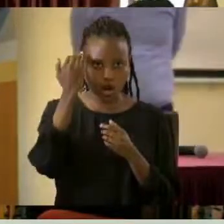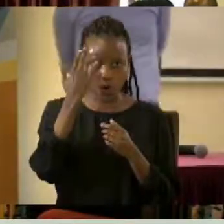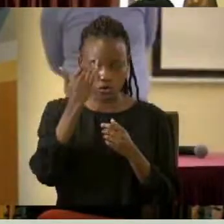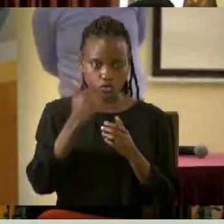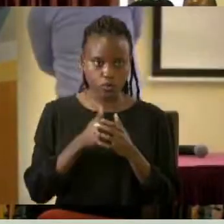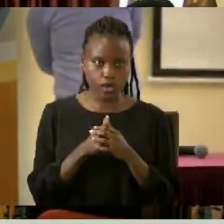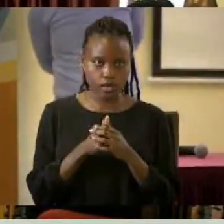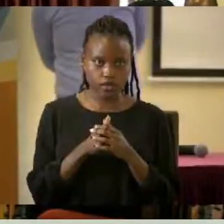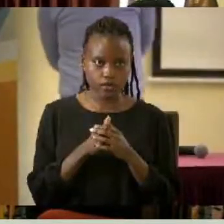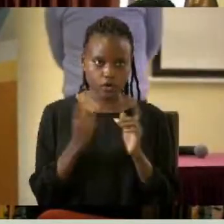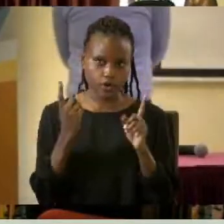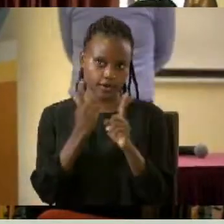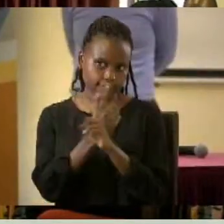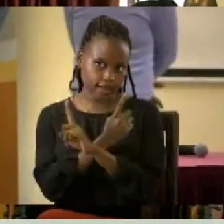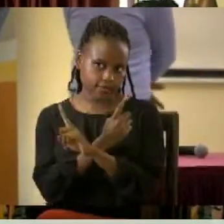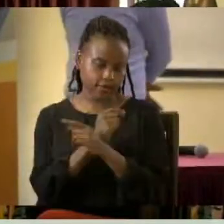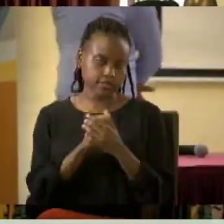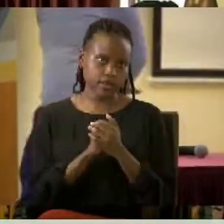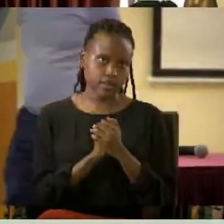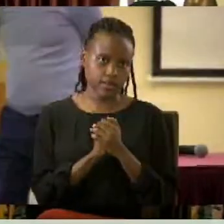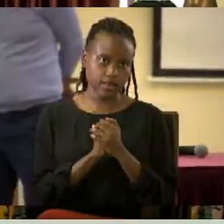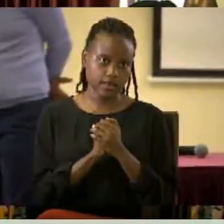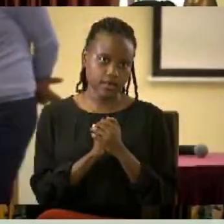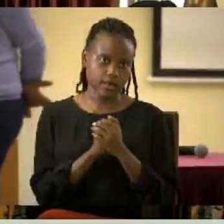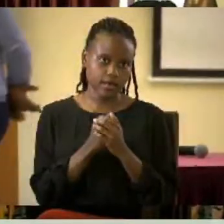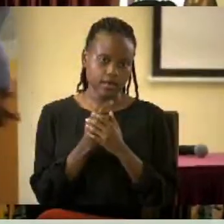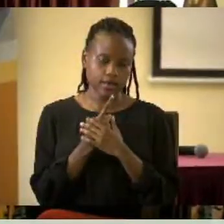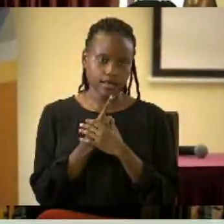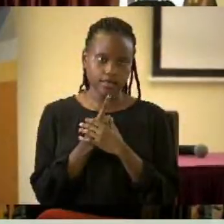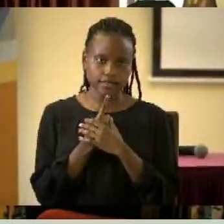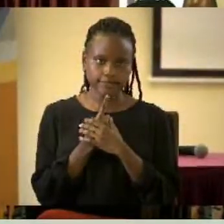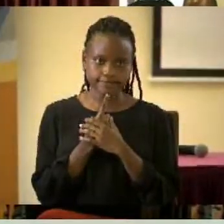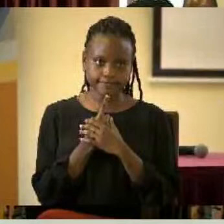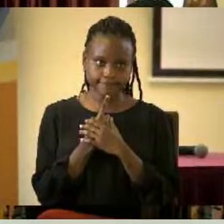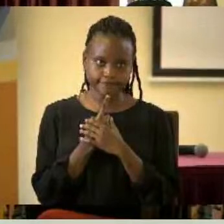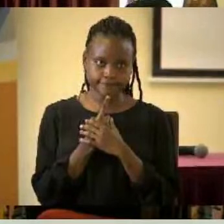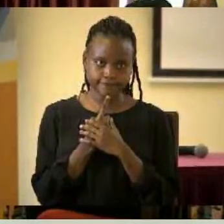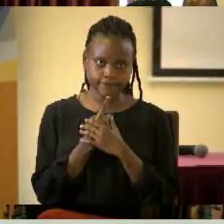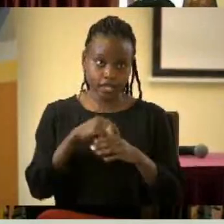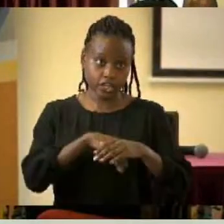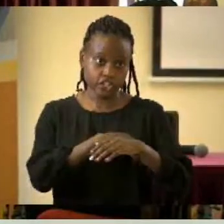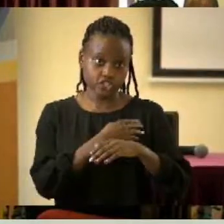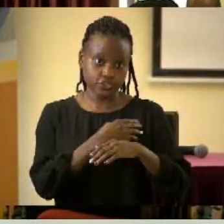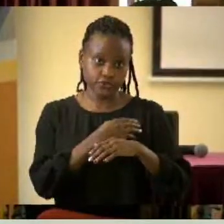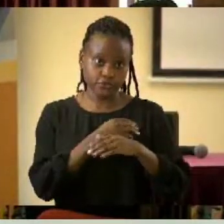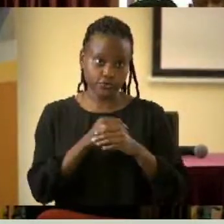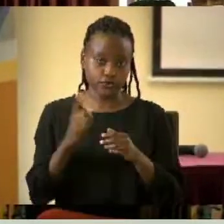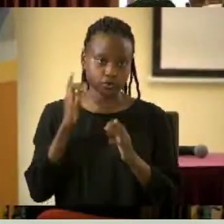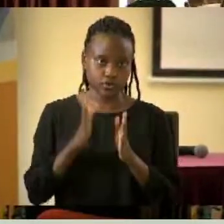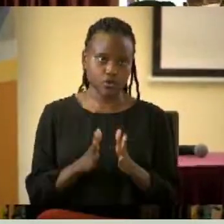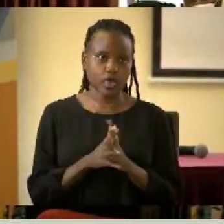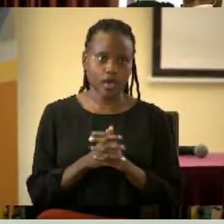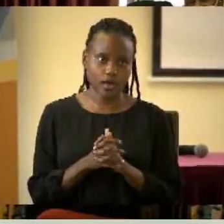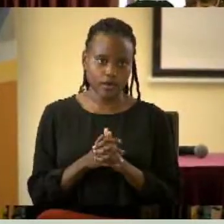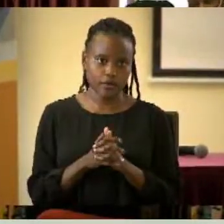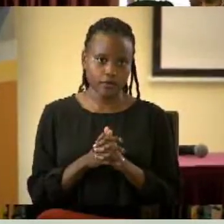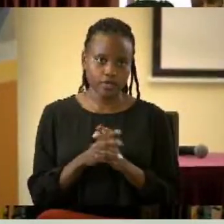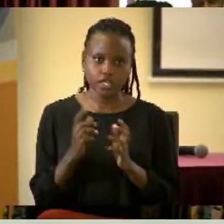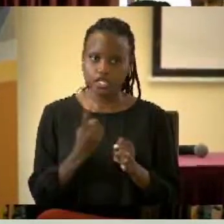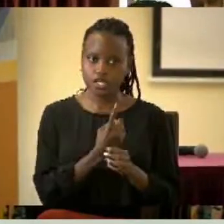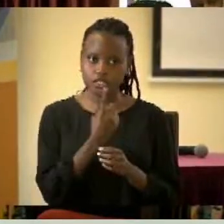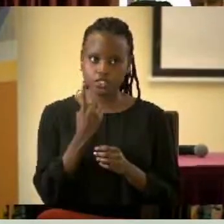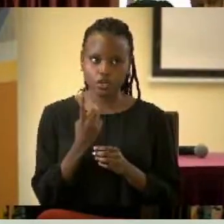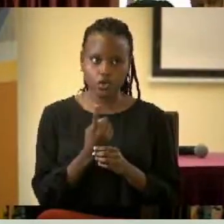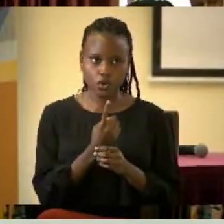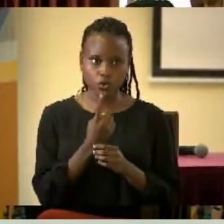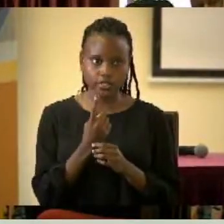vice versa? A chief magistrate, a chief magistrate is just